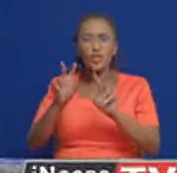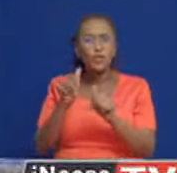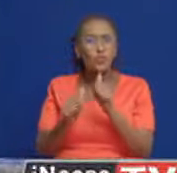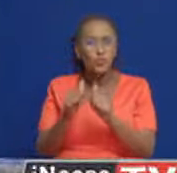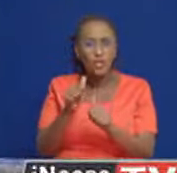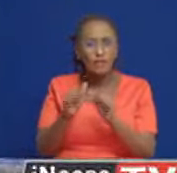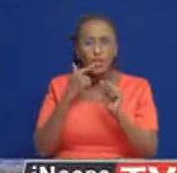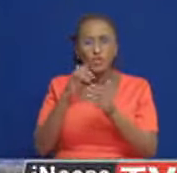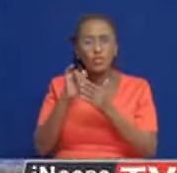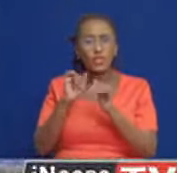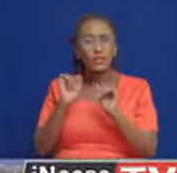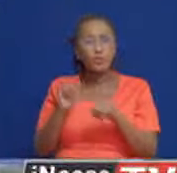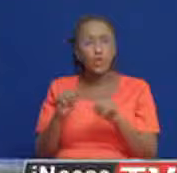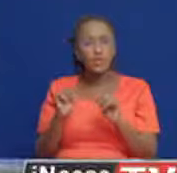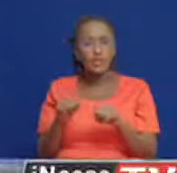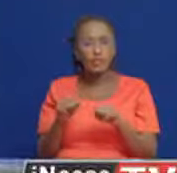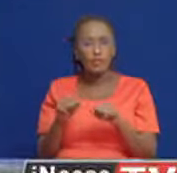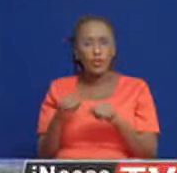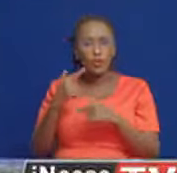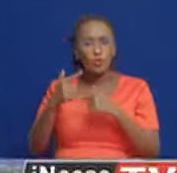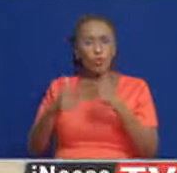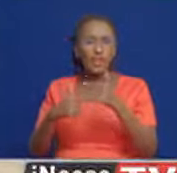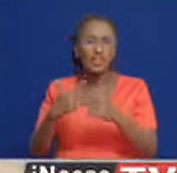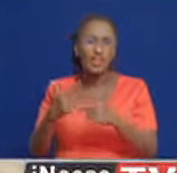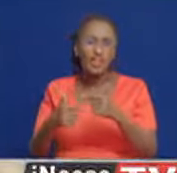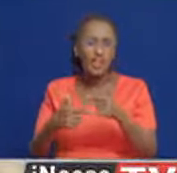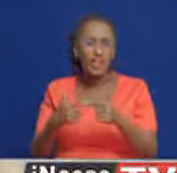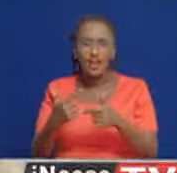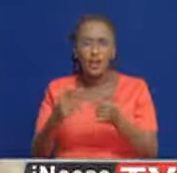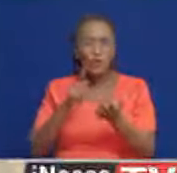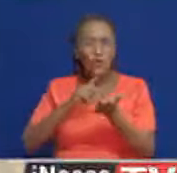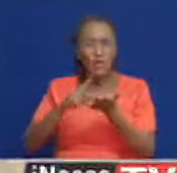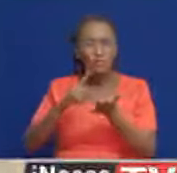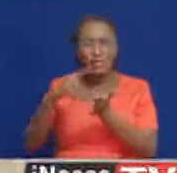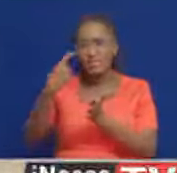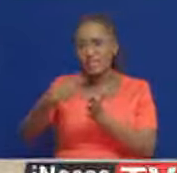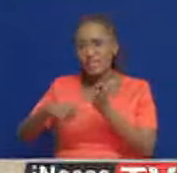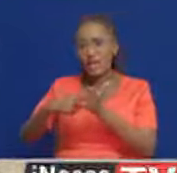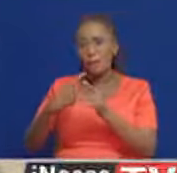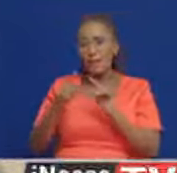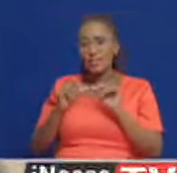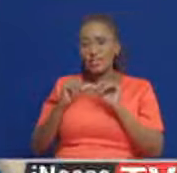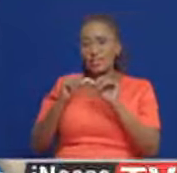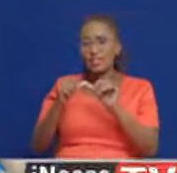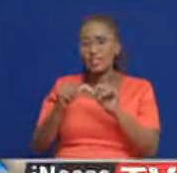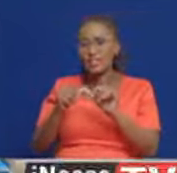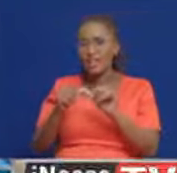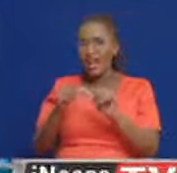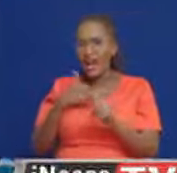ndipo tusiwe tu tunasukuma tu kulipa ushuru lakini pia swala la uhalali wake.